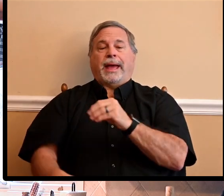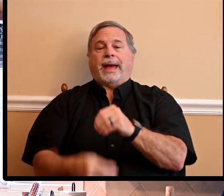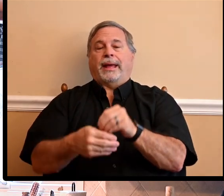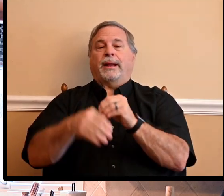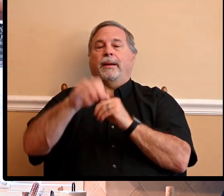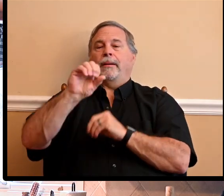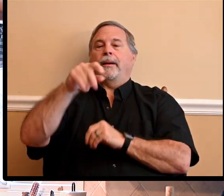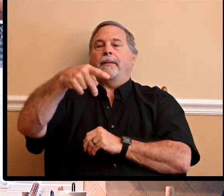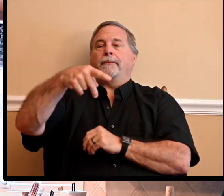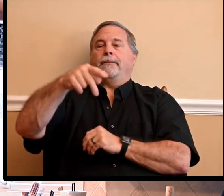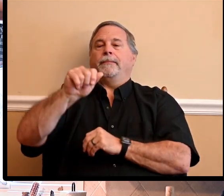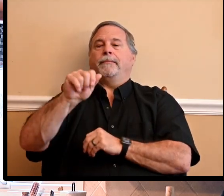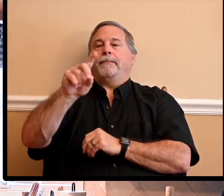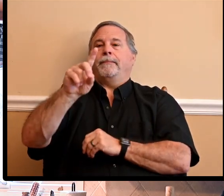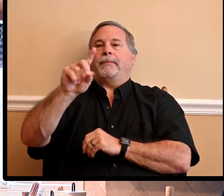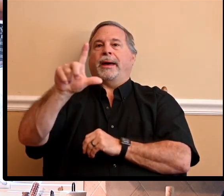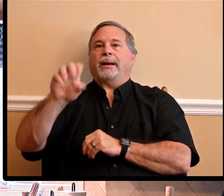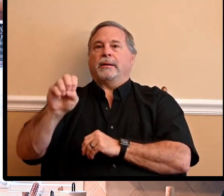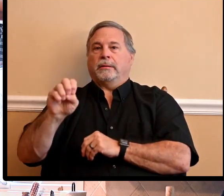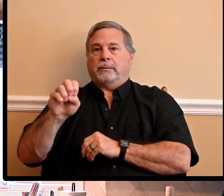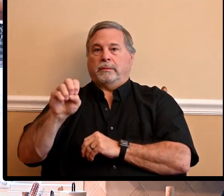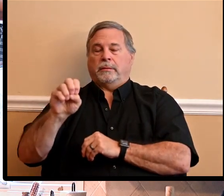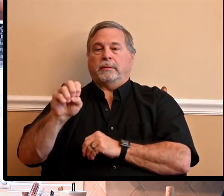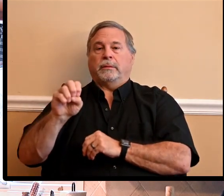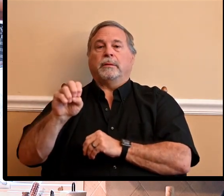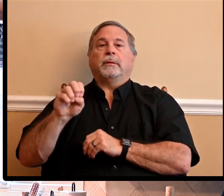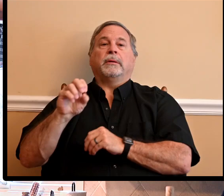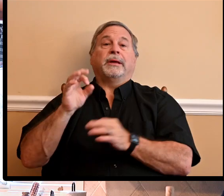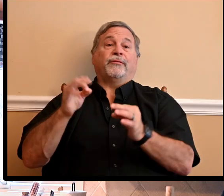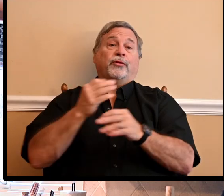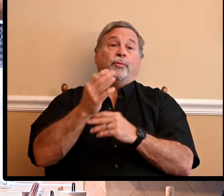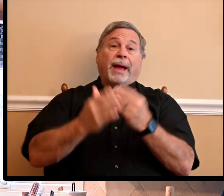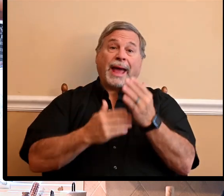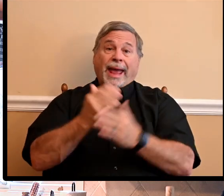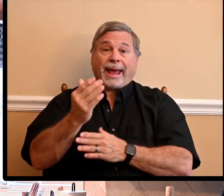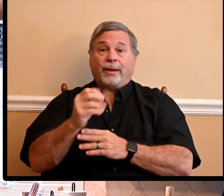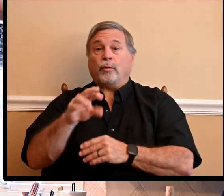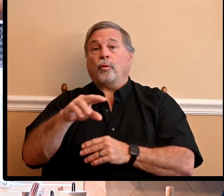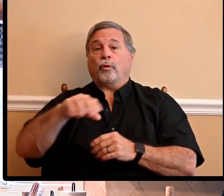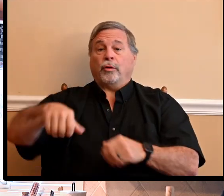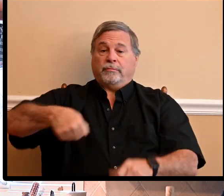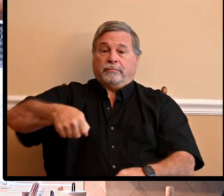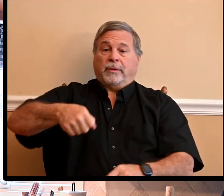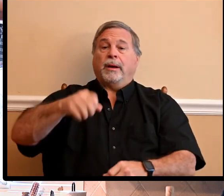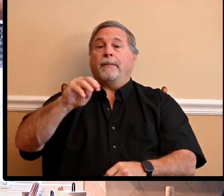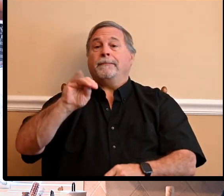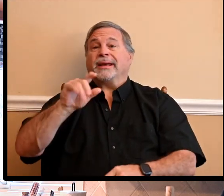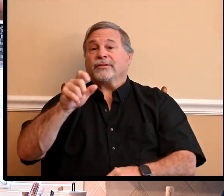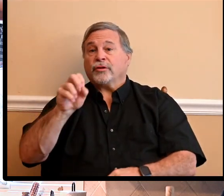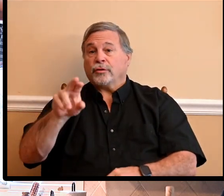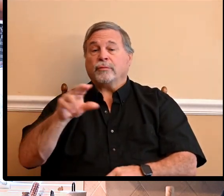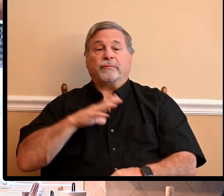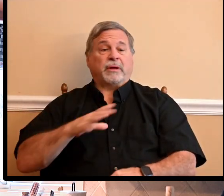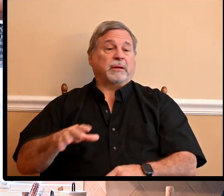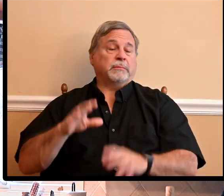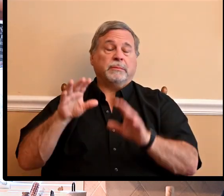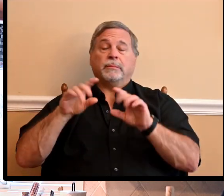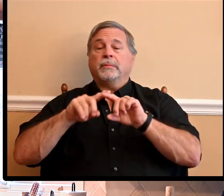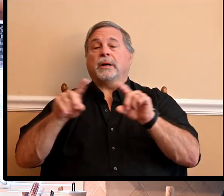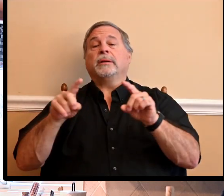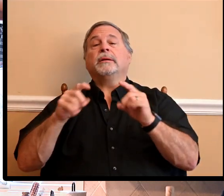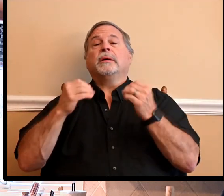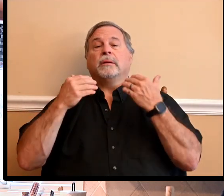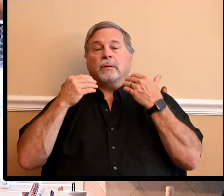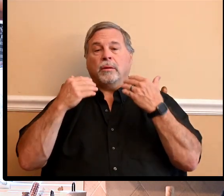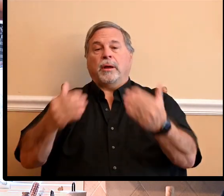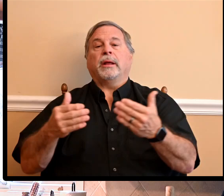a paddle on our mixer. Now if you have a hand mixer, that works just fine. If you have to do it by hand yourself, have a good time. And